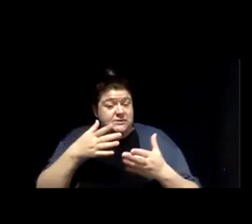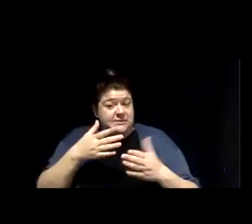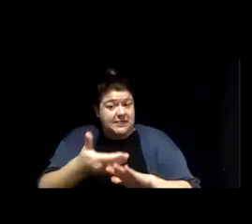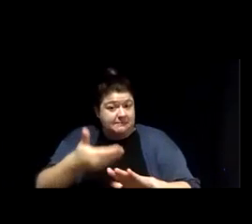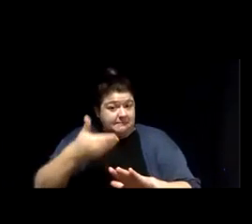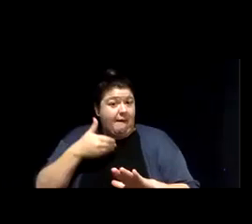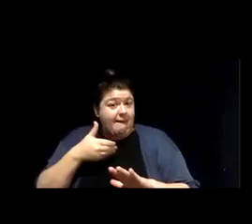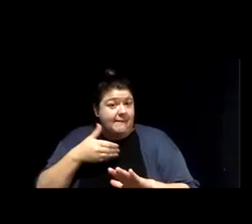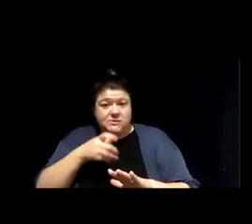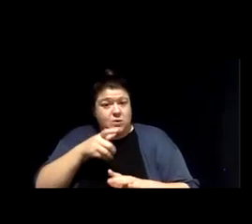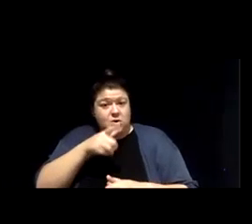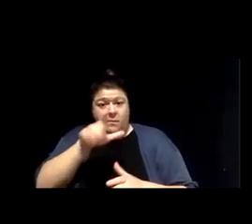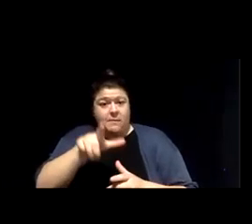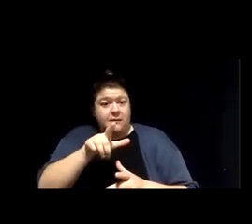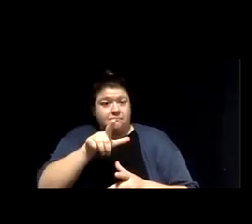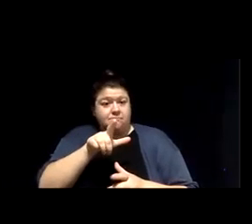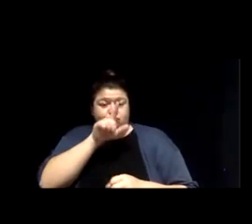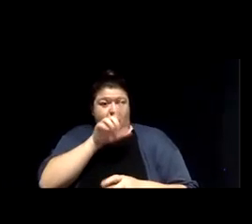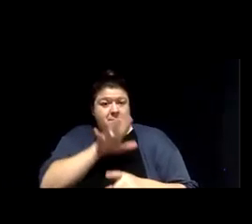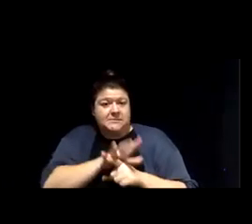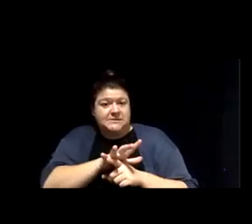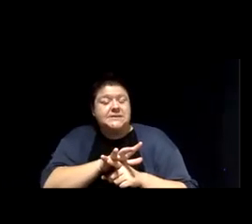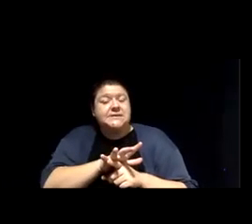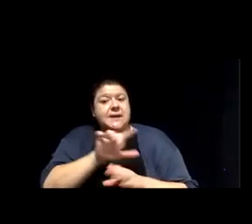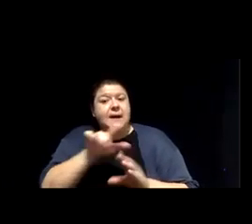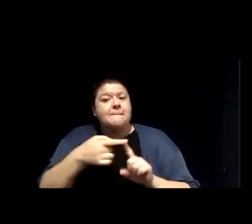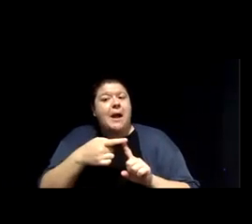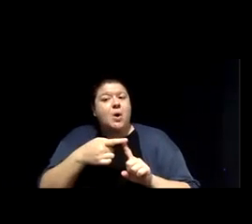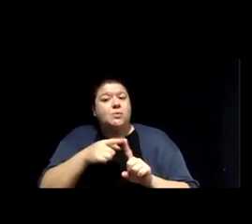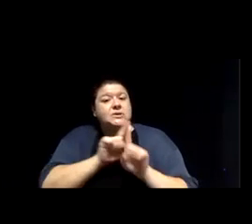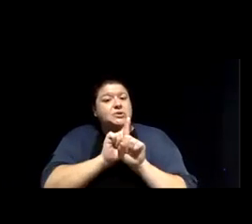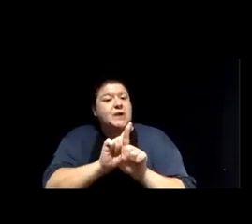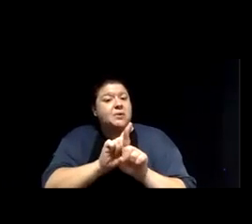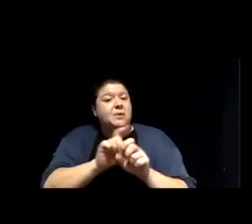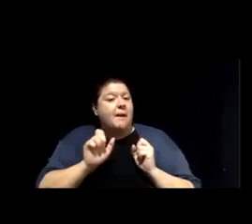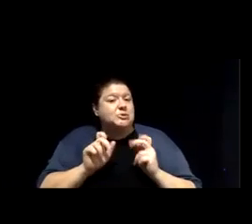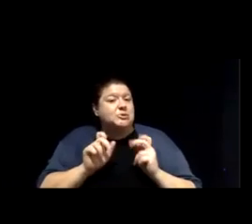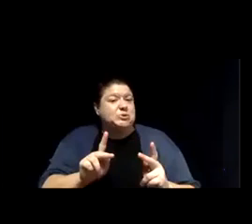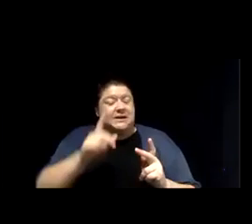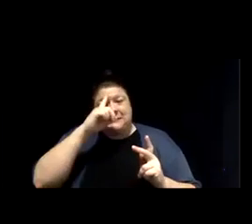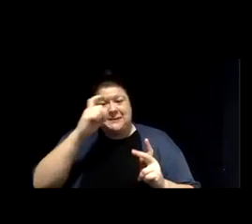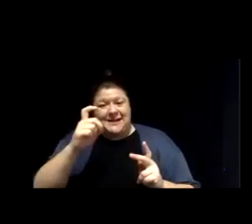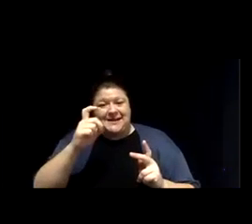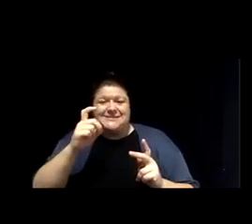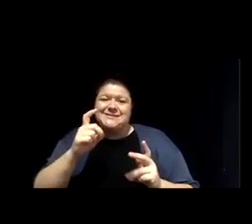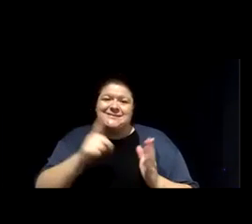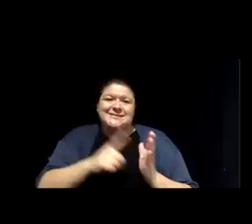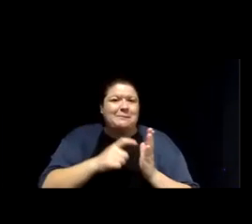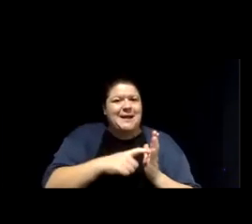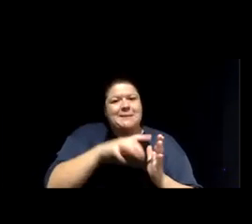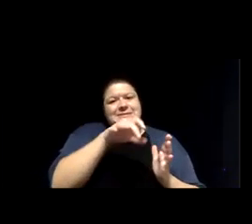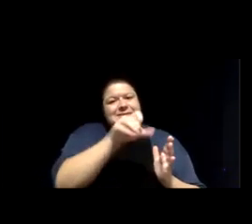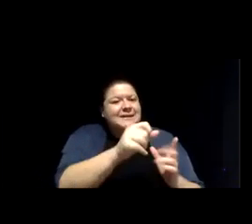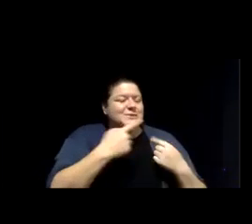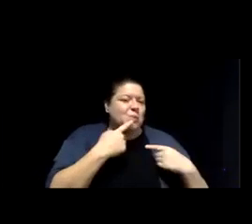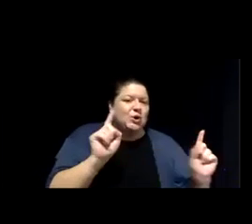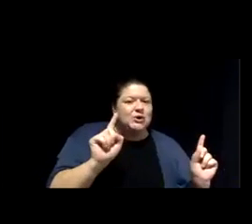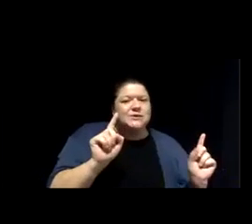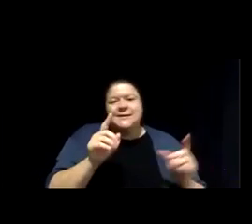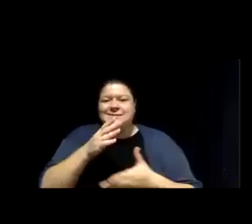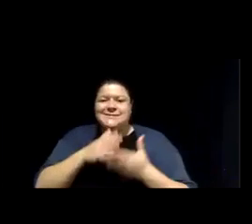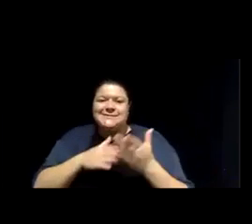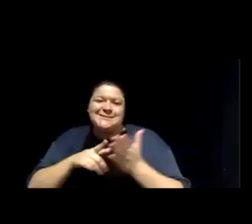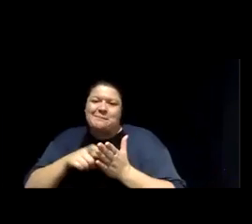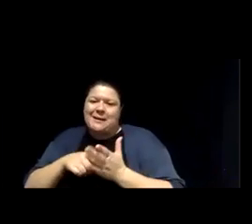about getting a shadowing opportunity because it is so hit and miss. And so we don't make those arrangements